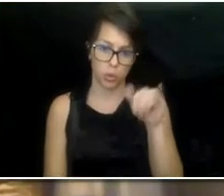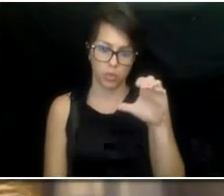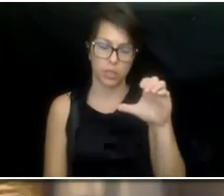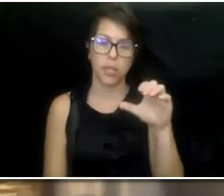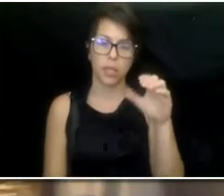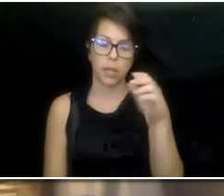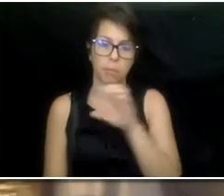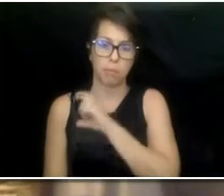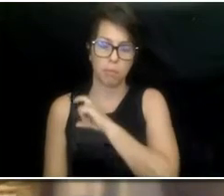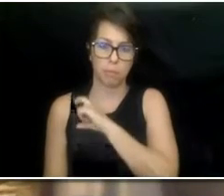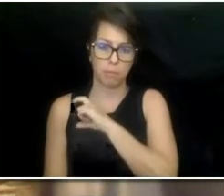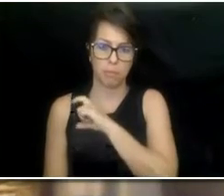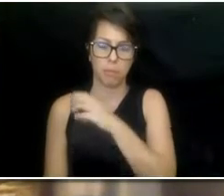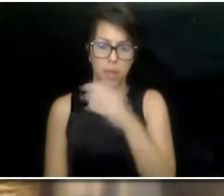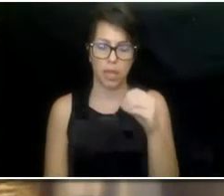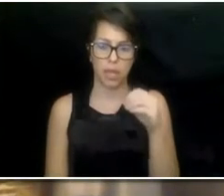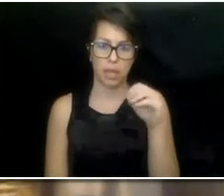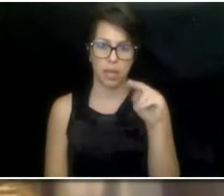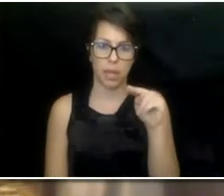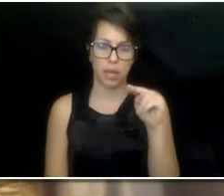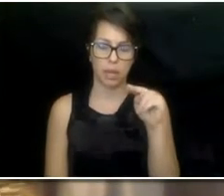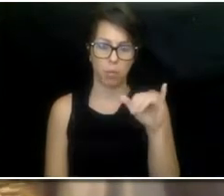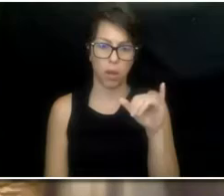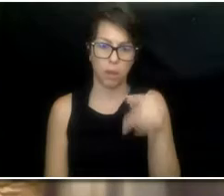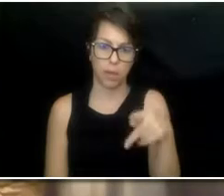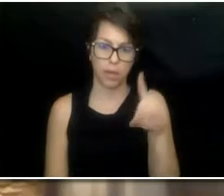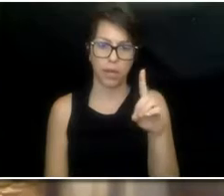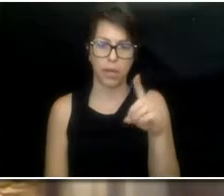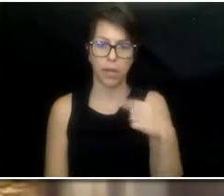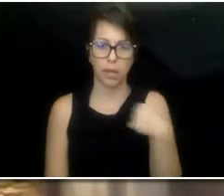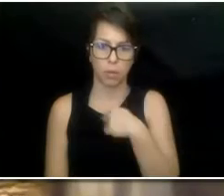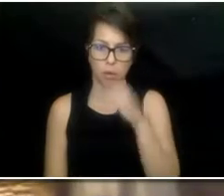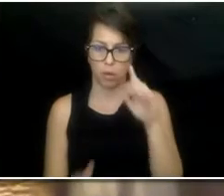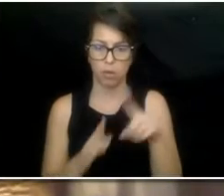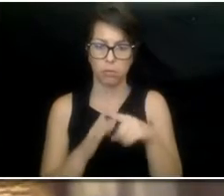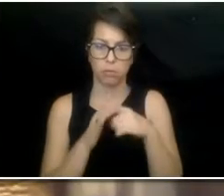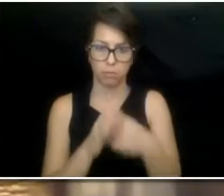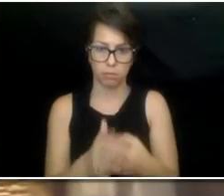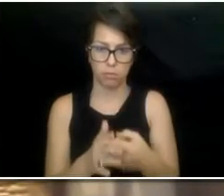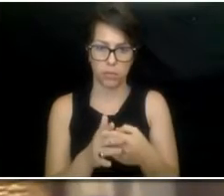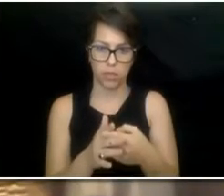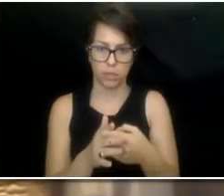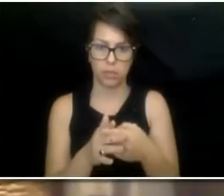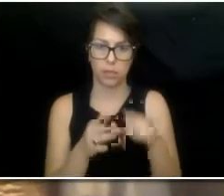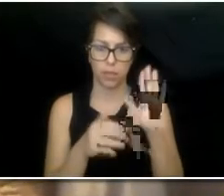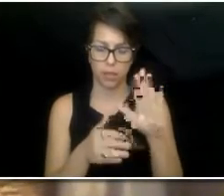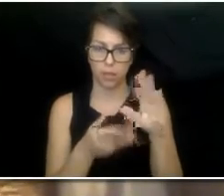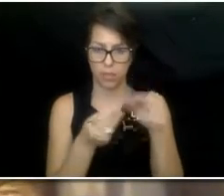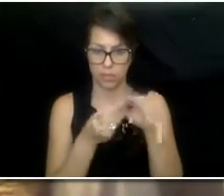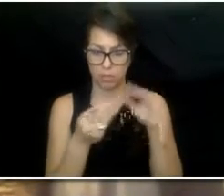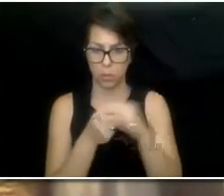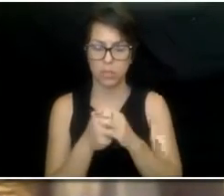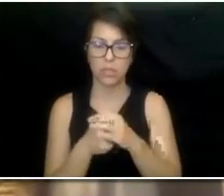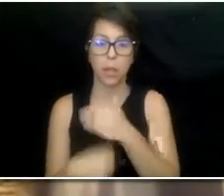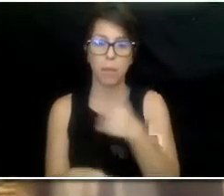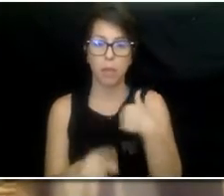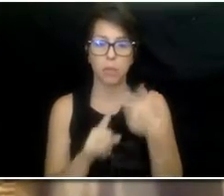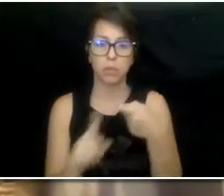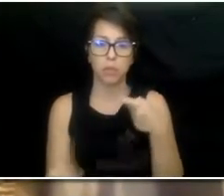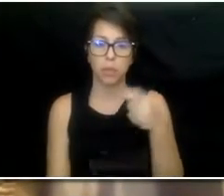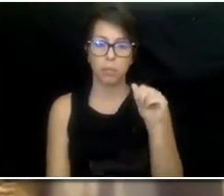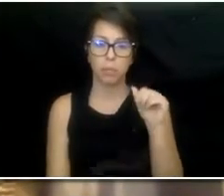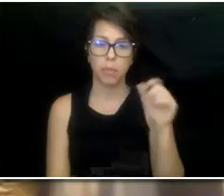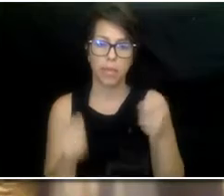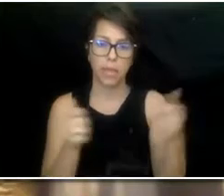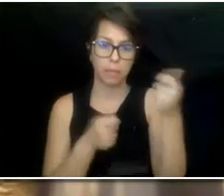to the oath we today we will be hearing testimony from commissioner Cecil Noel from the mayor's office to end domestic and gender-based